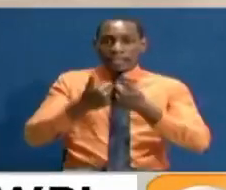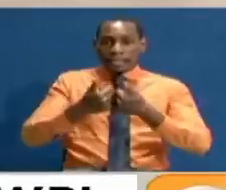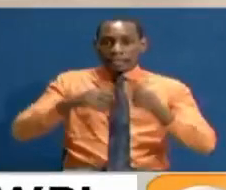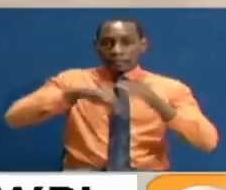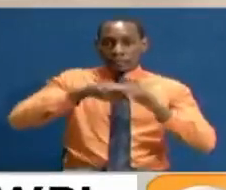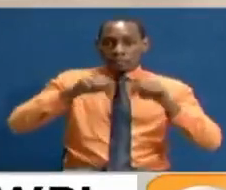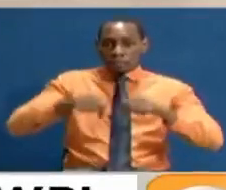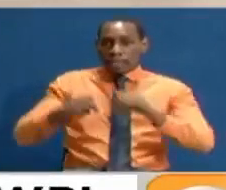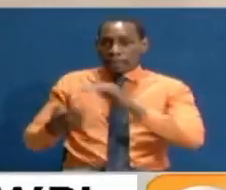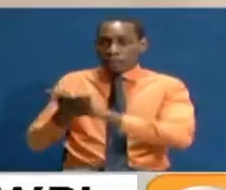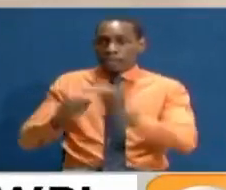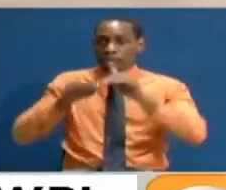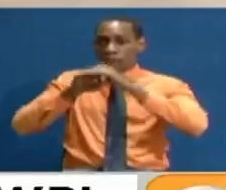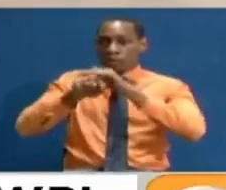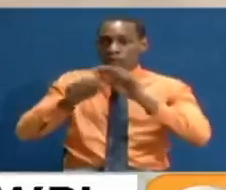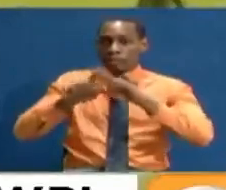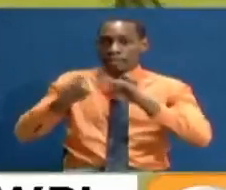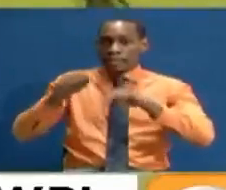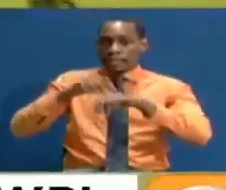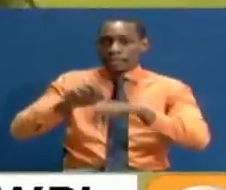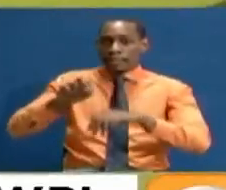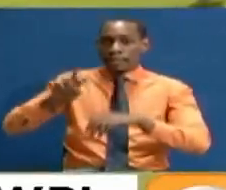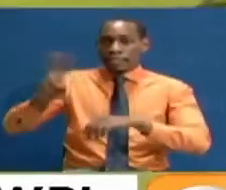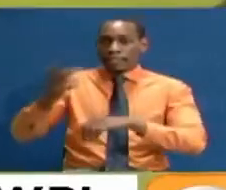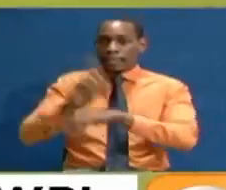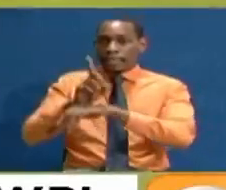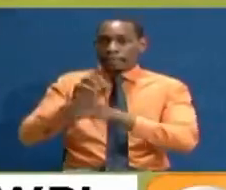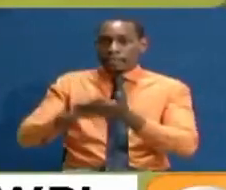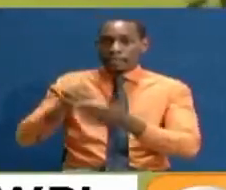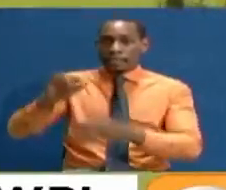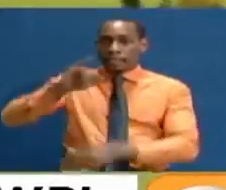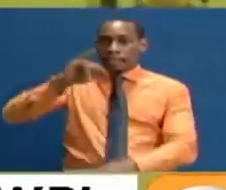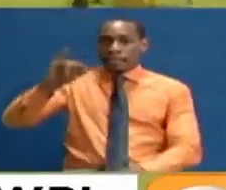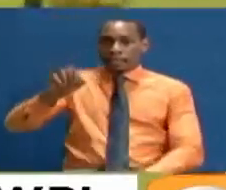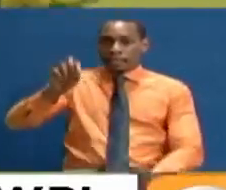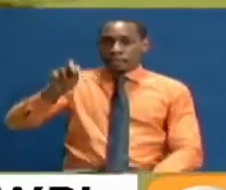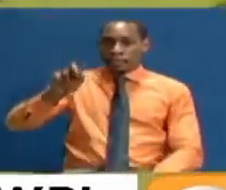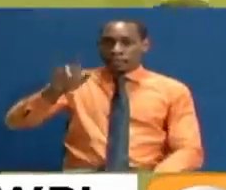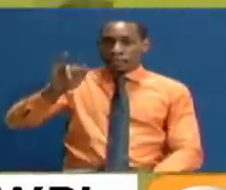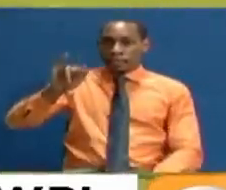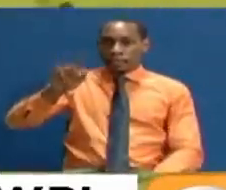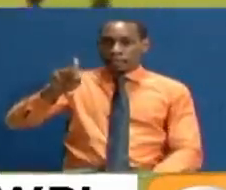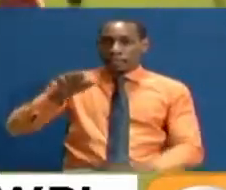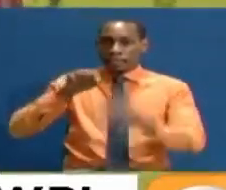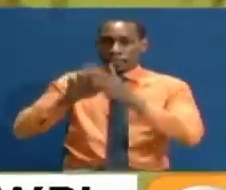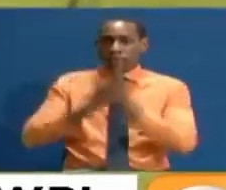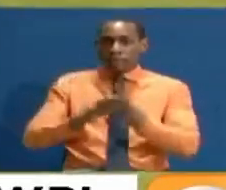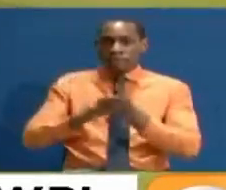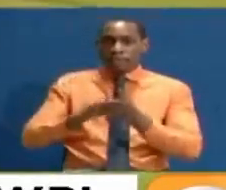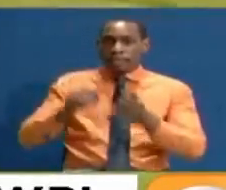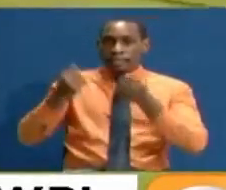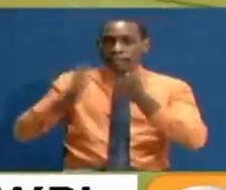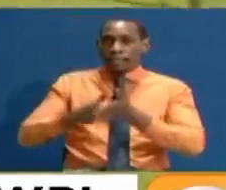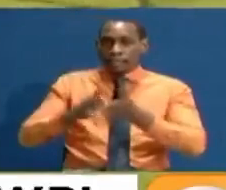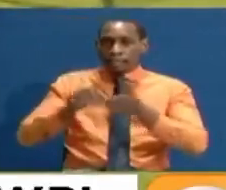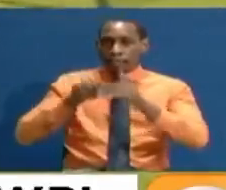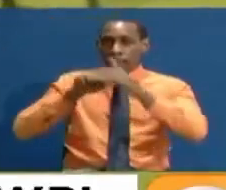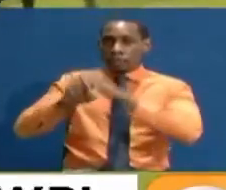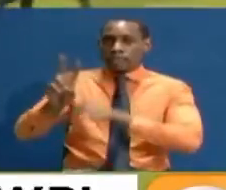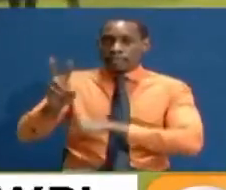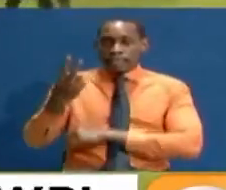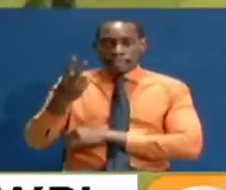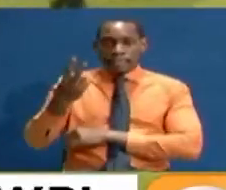Nairobi this morning. The floodgates opened as early as the second minute with Gentrix Kutundu's goal. Harambee Starlets ace Nnedi Okoth